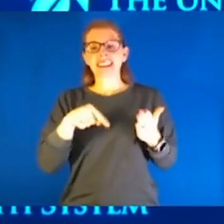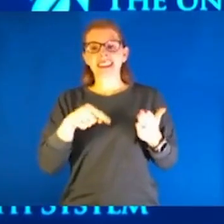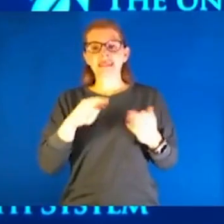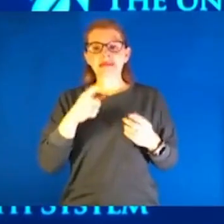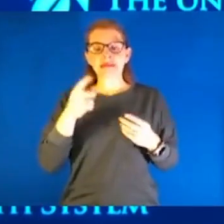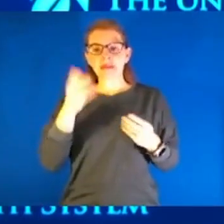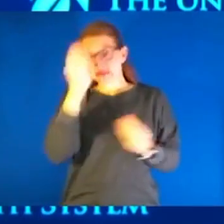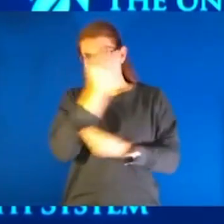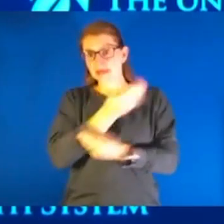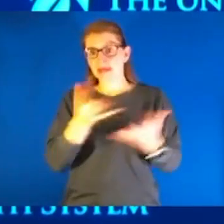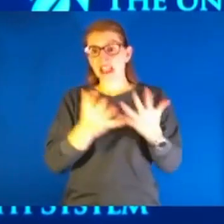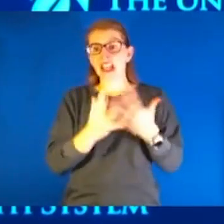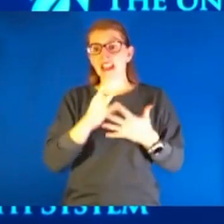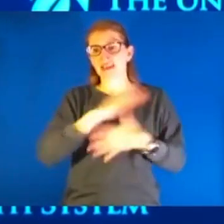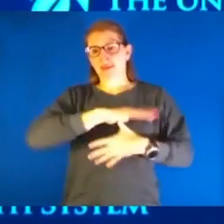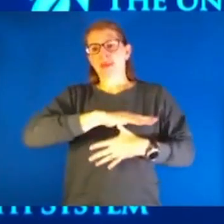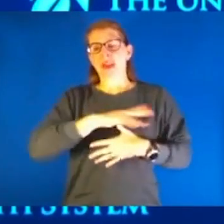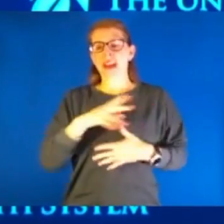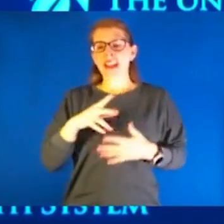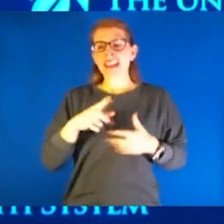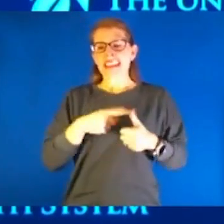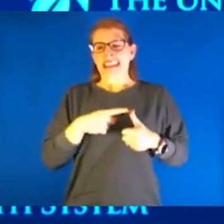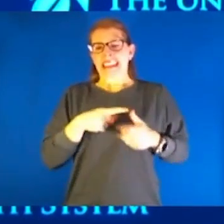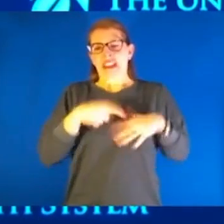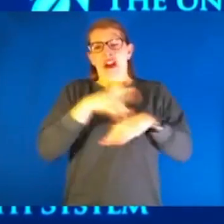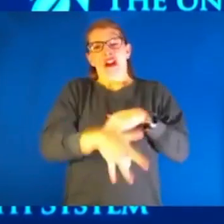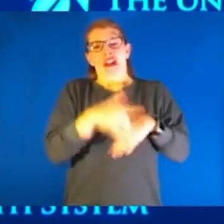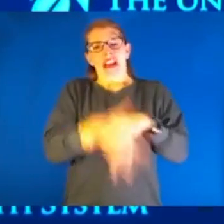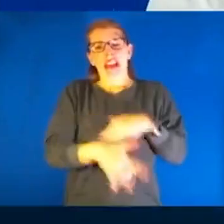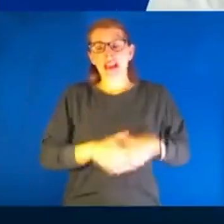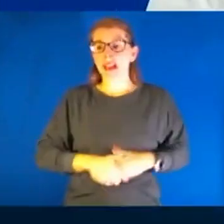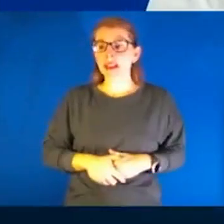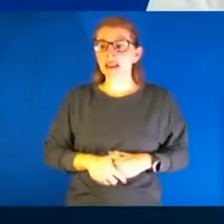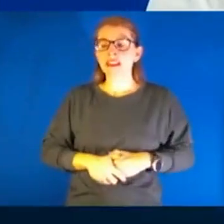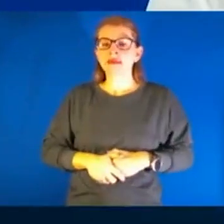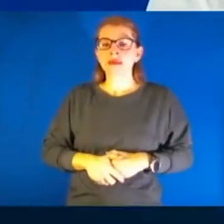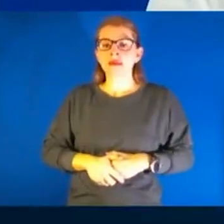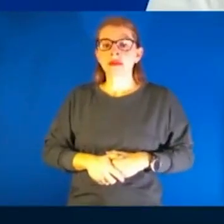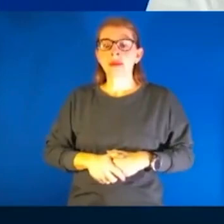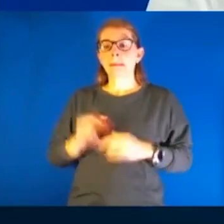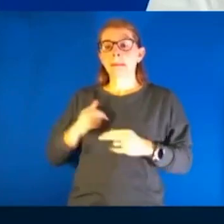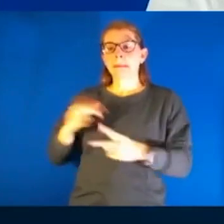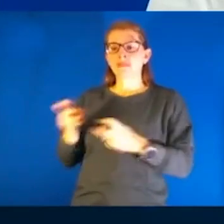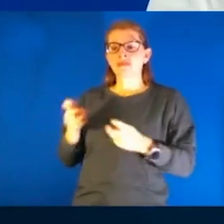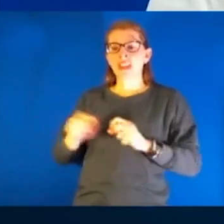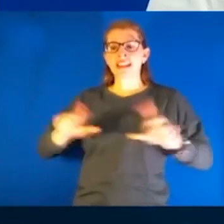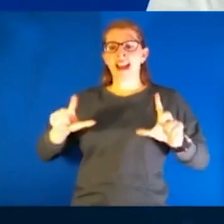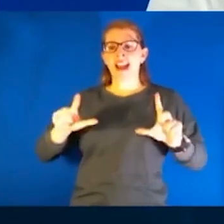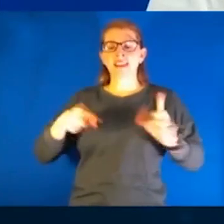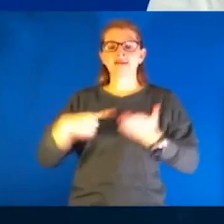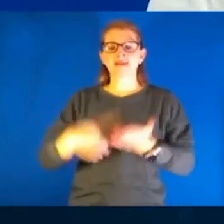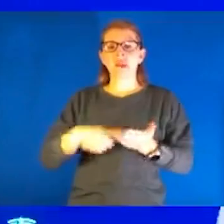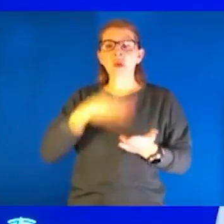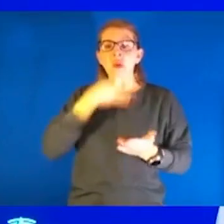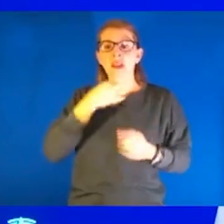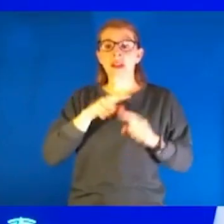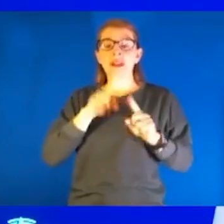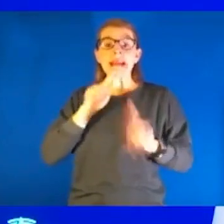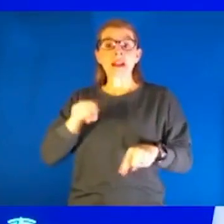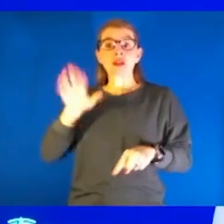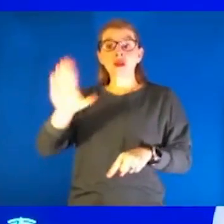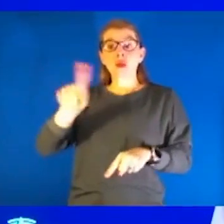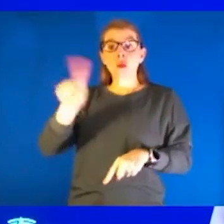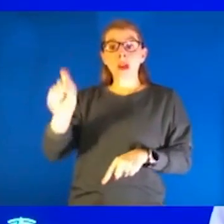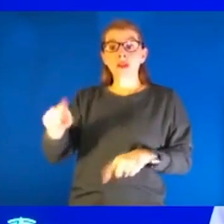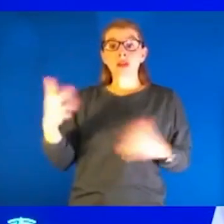cocktail and whether or not it may be a little less effective against Omicron? Yeah, and we'll pull up some slides here in just a minute. But, to answer that question,